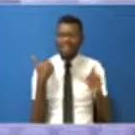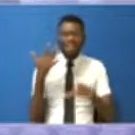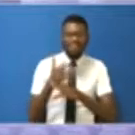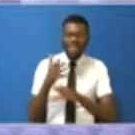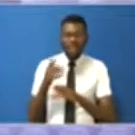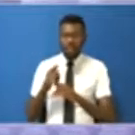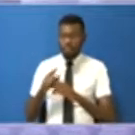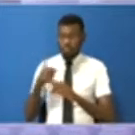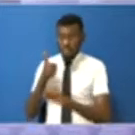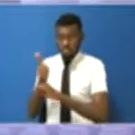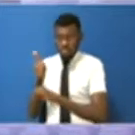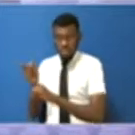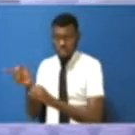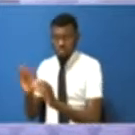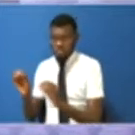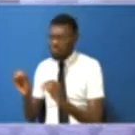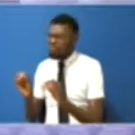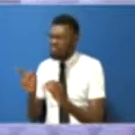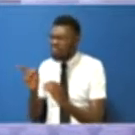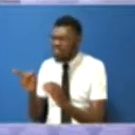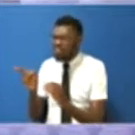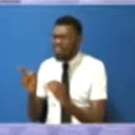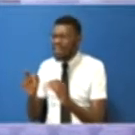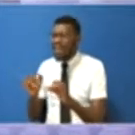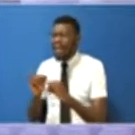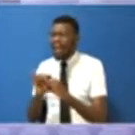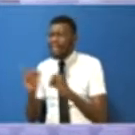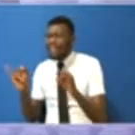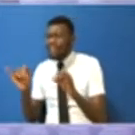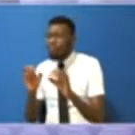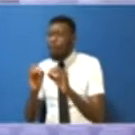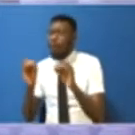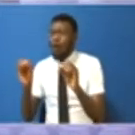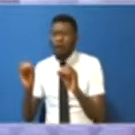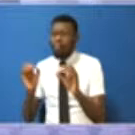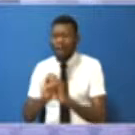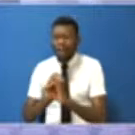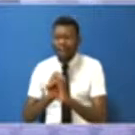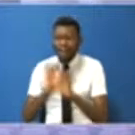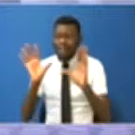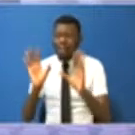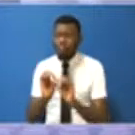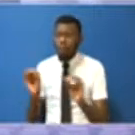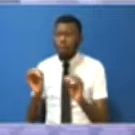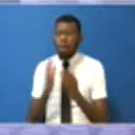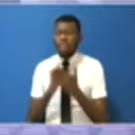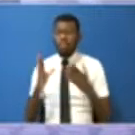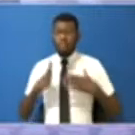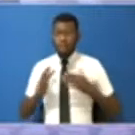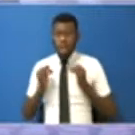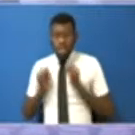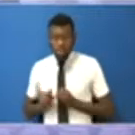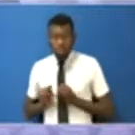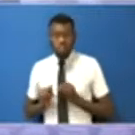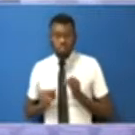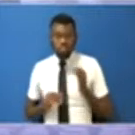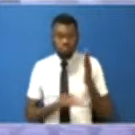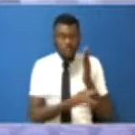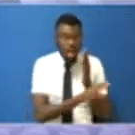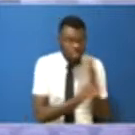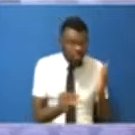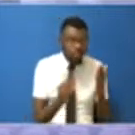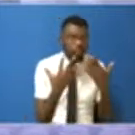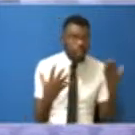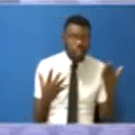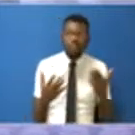insult it's people of questionable integrity it's people and individuals who come to steal from you wholesale